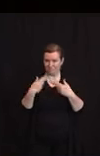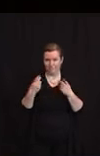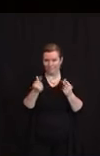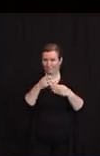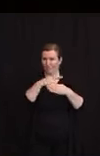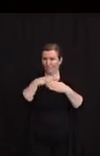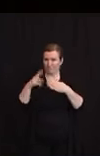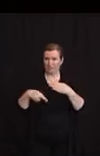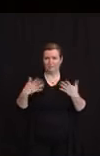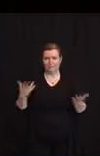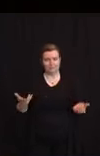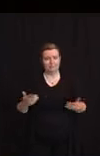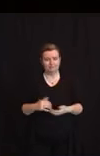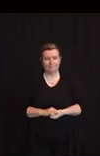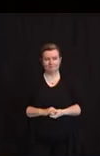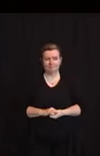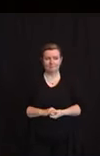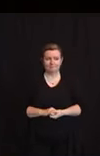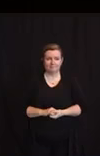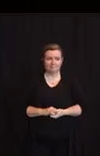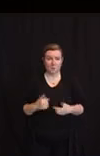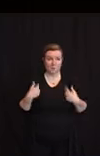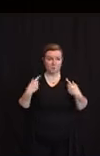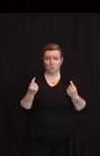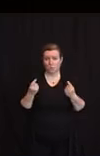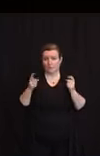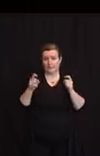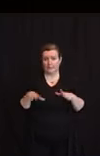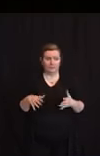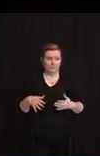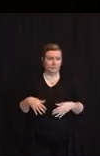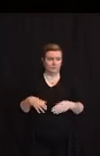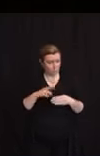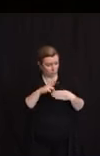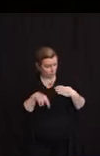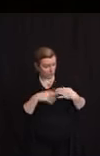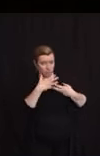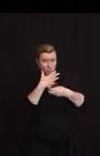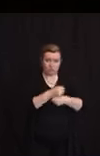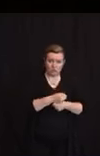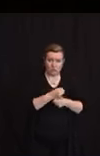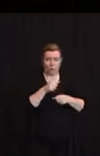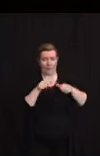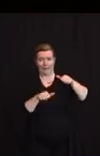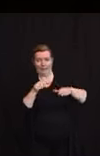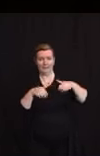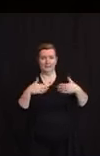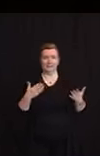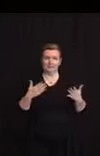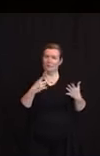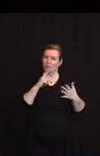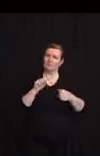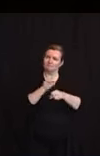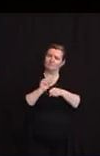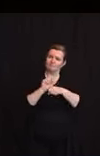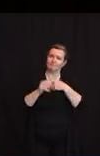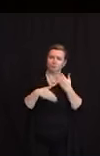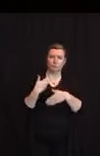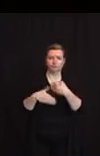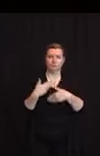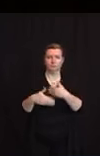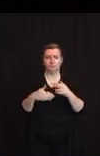how good the results of the tests are. So this is continuously a work in progress that we're still examining and discussing